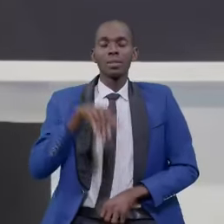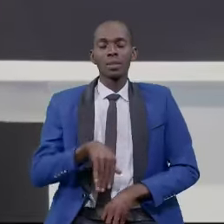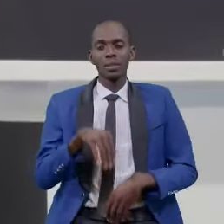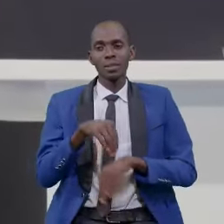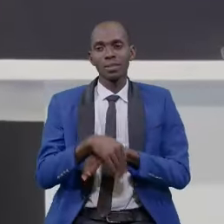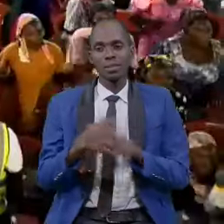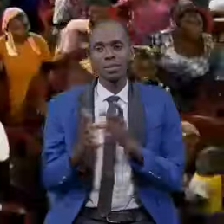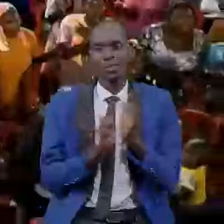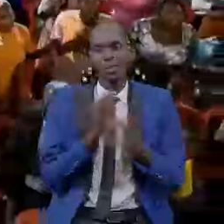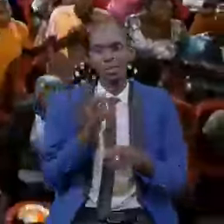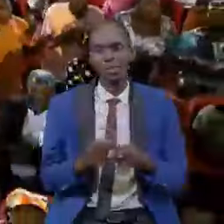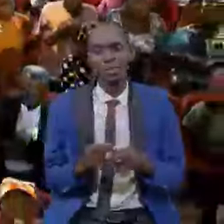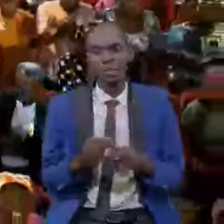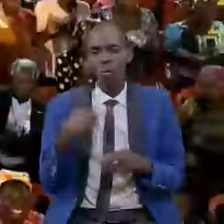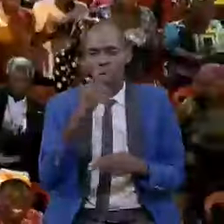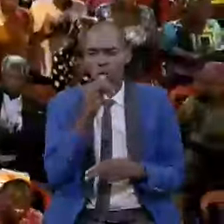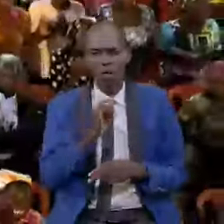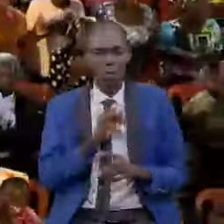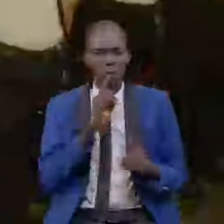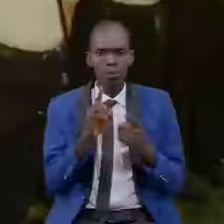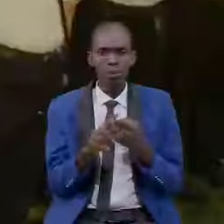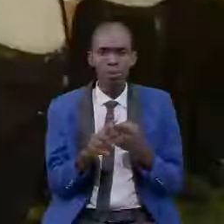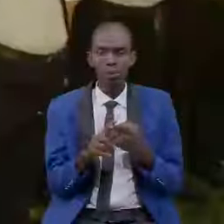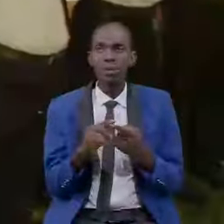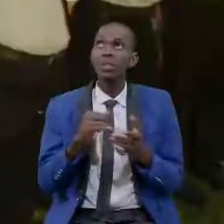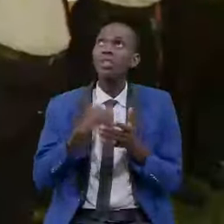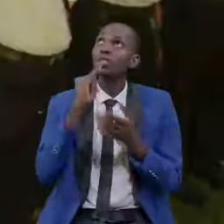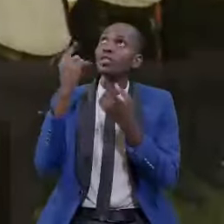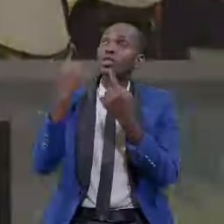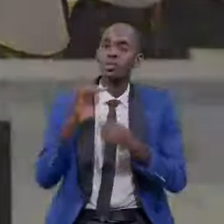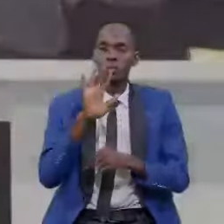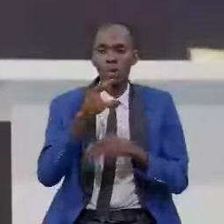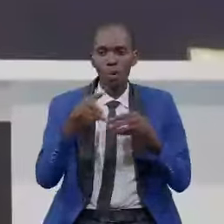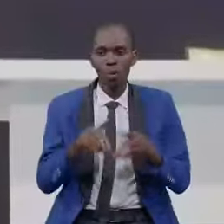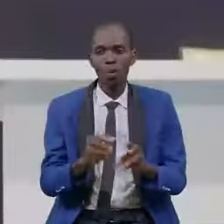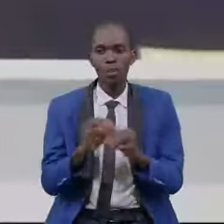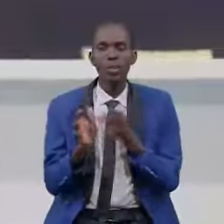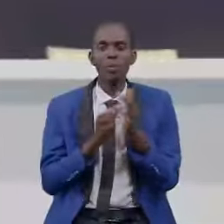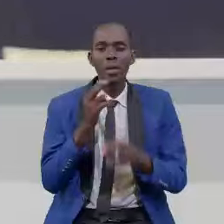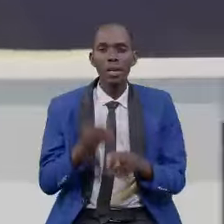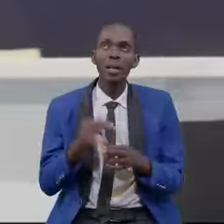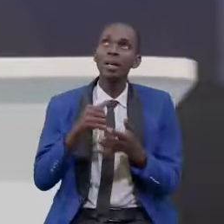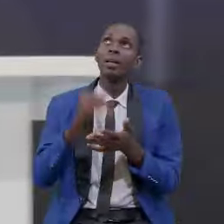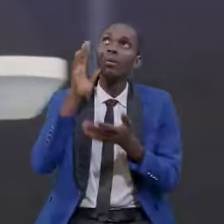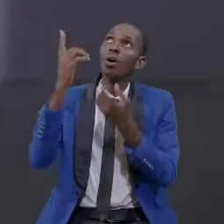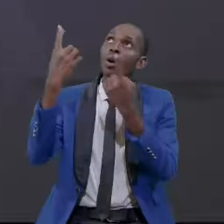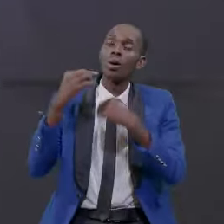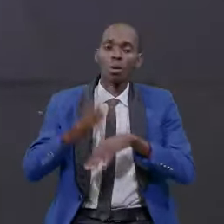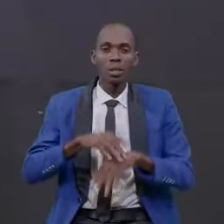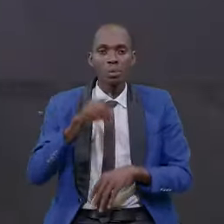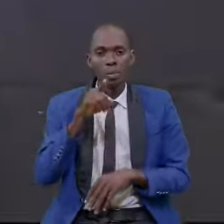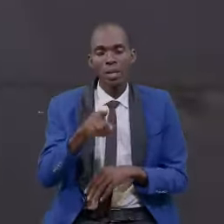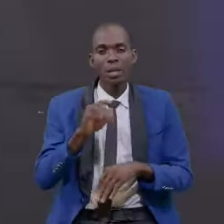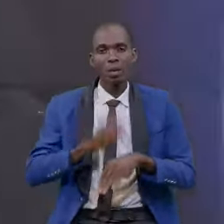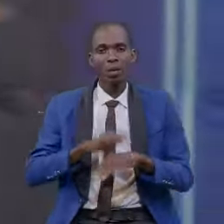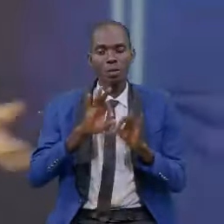talking to there? It's coming your way. It will land on you. It will land on your family.